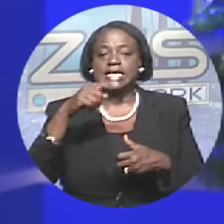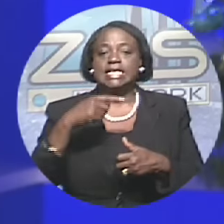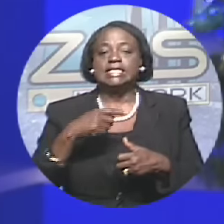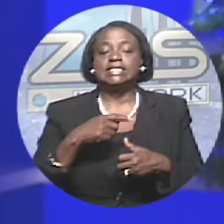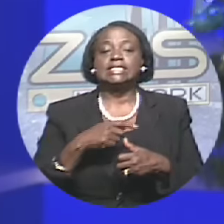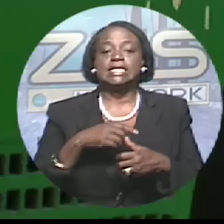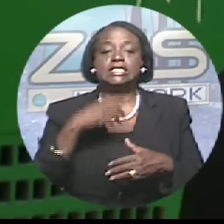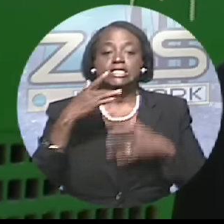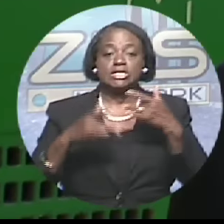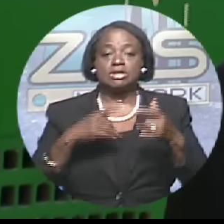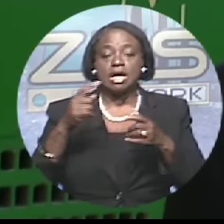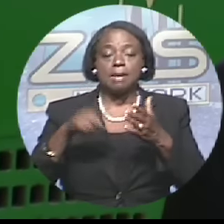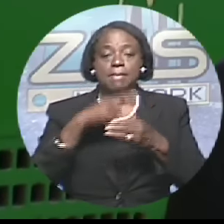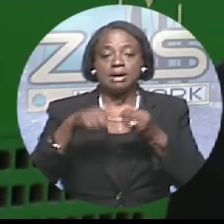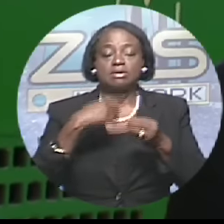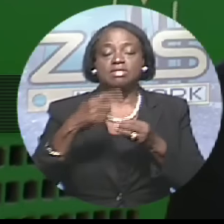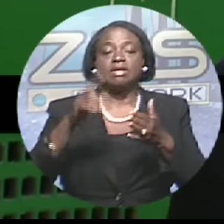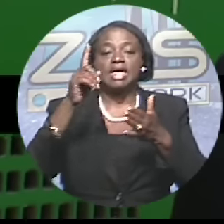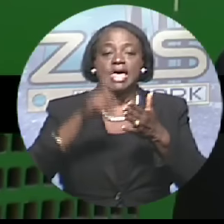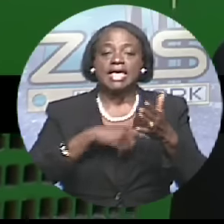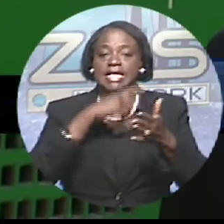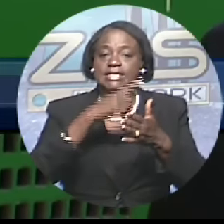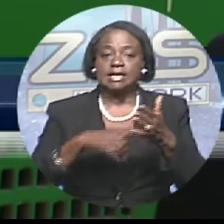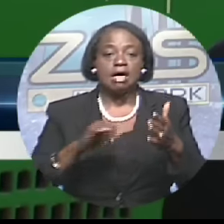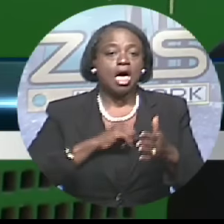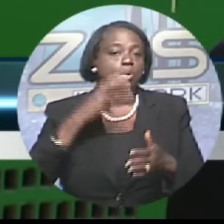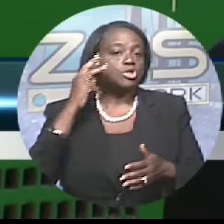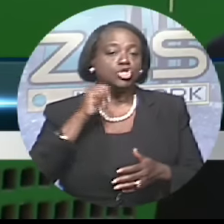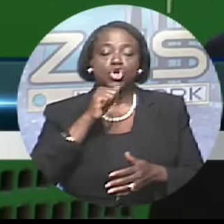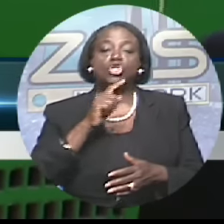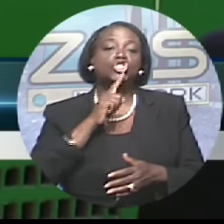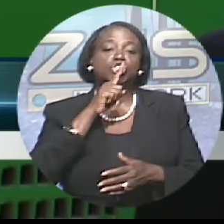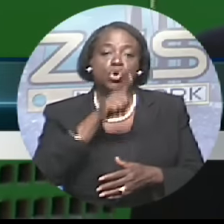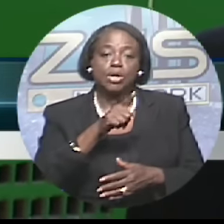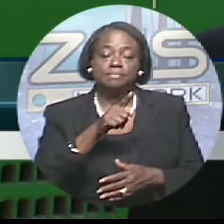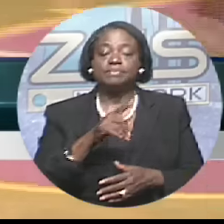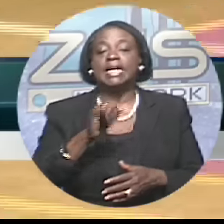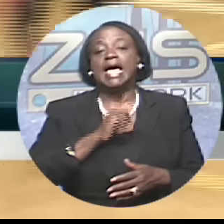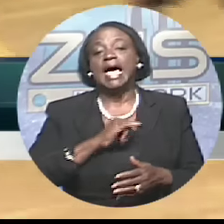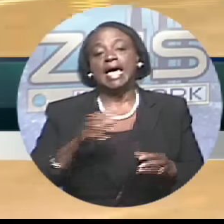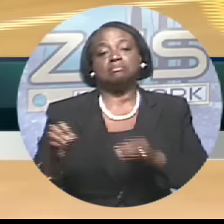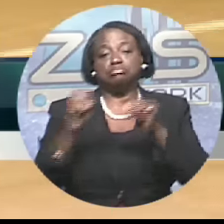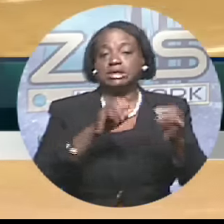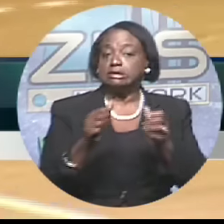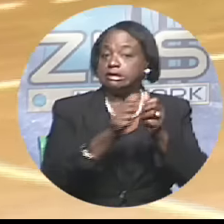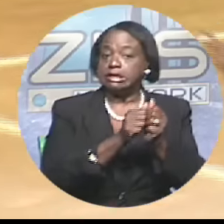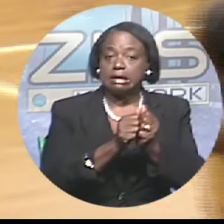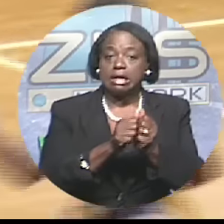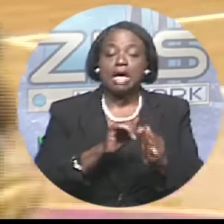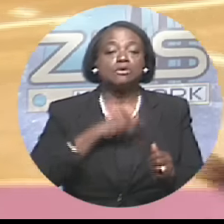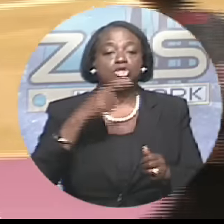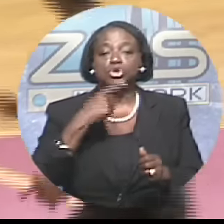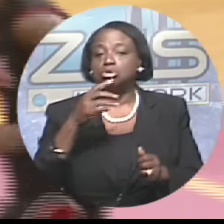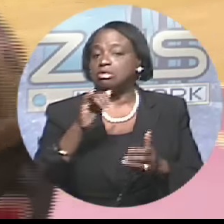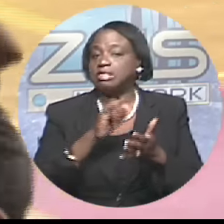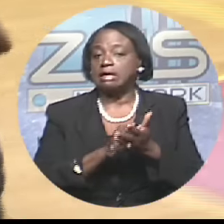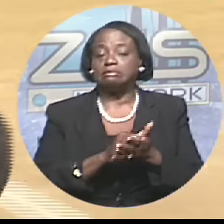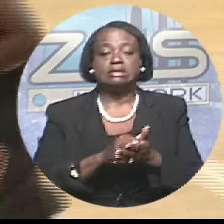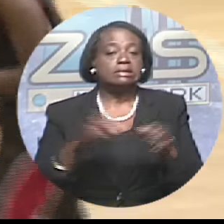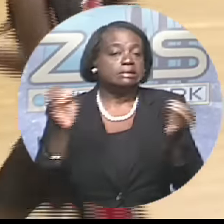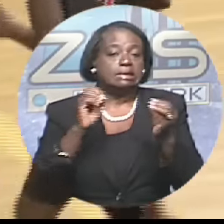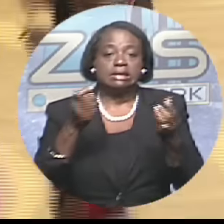cancellation. I really wasn't sure, you know, but I did all the work. I put it together, and I was told that we wouldn't be having it this